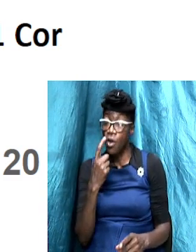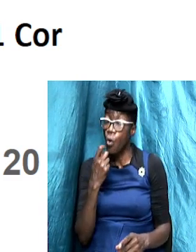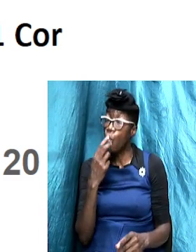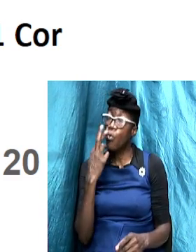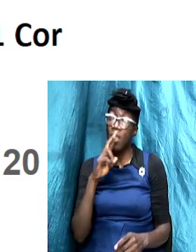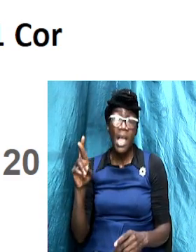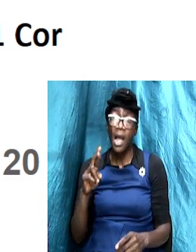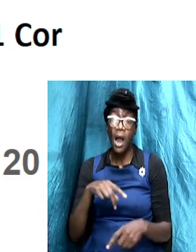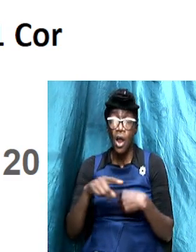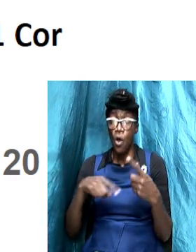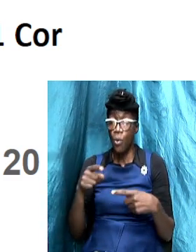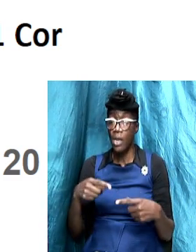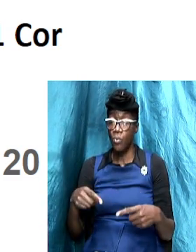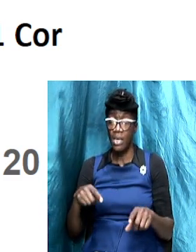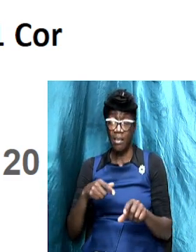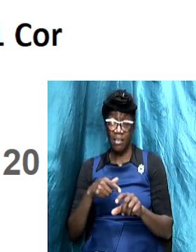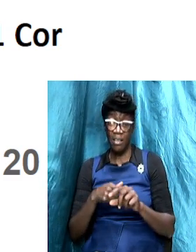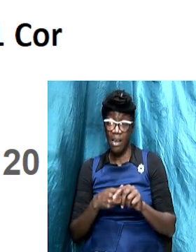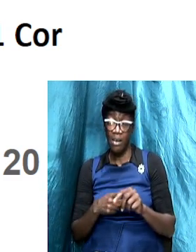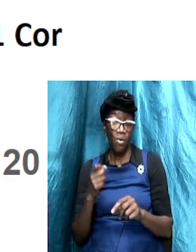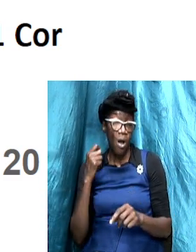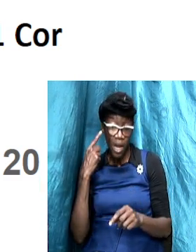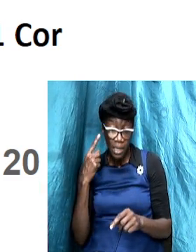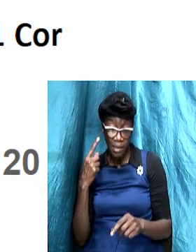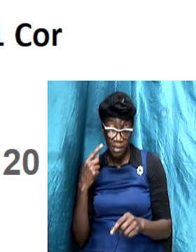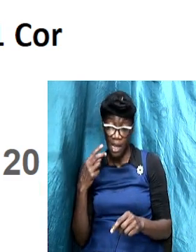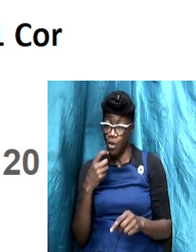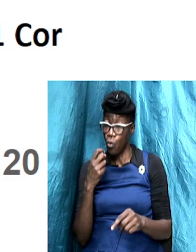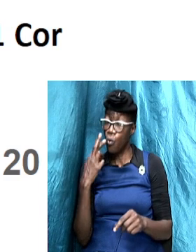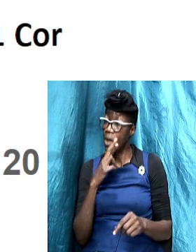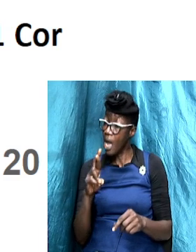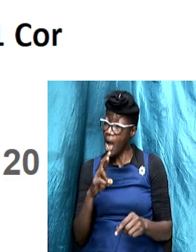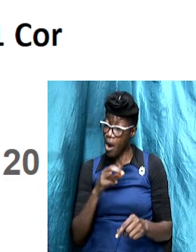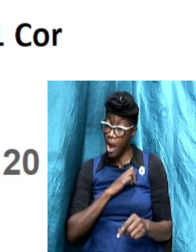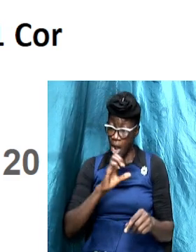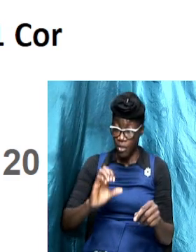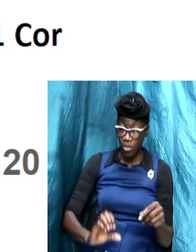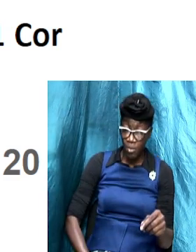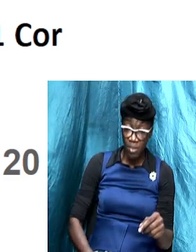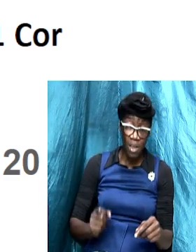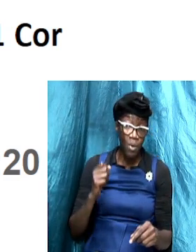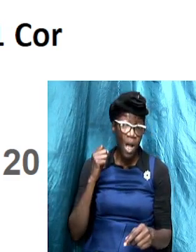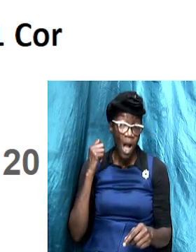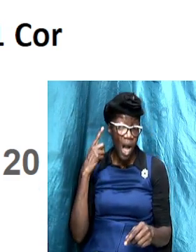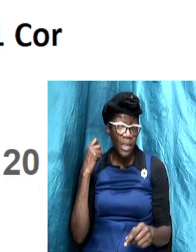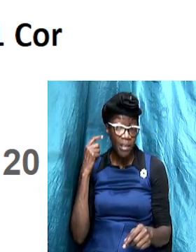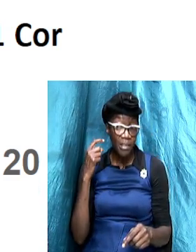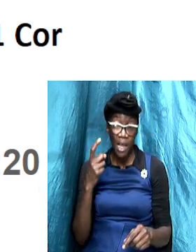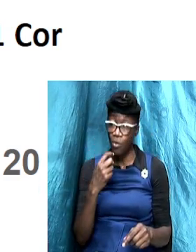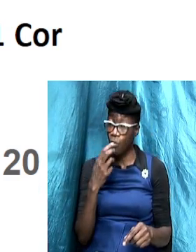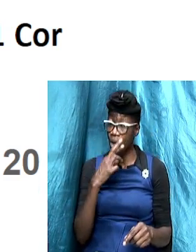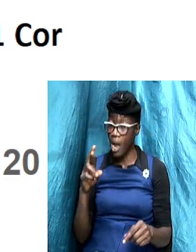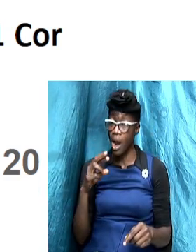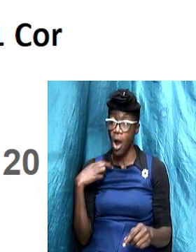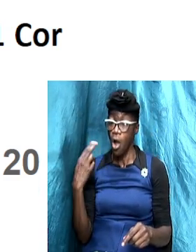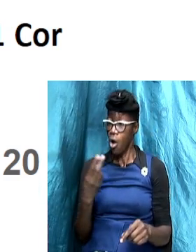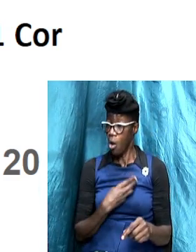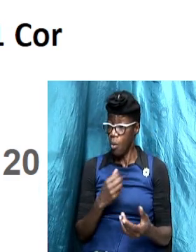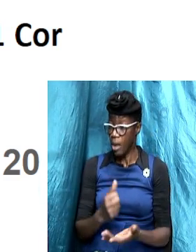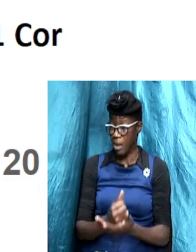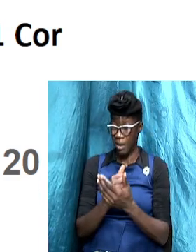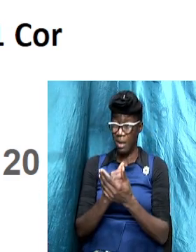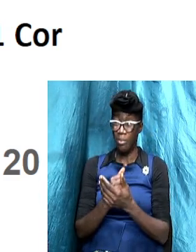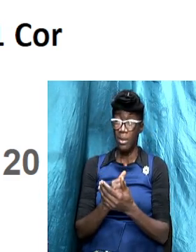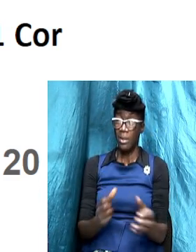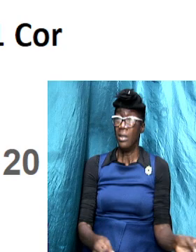we will not allow the world to pollute us. In other words, our influence should be so strong that somebody's going to say, there